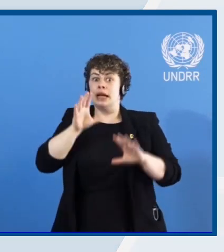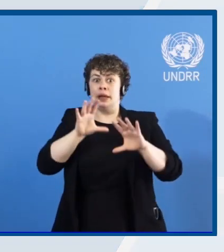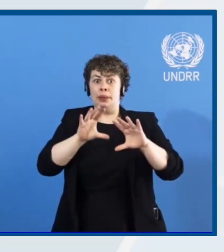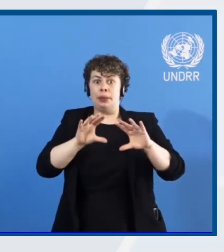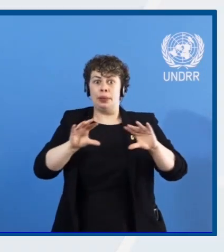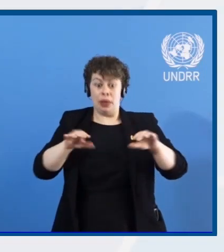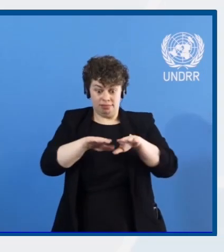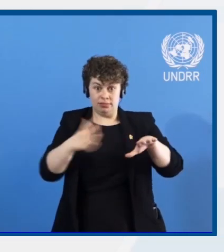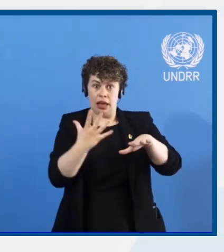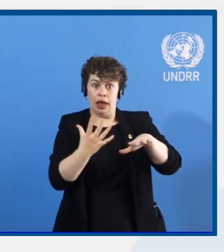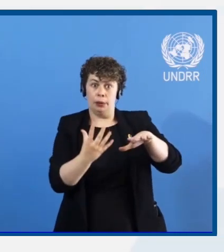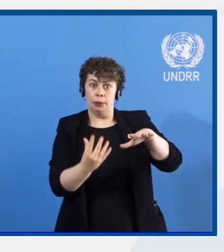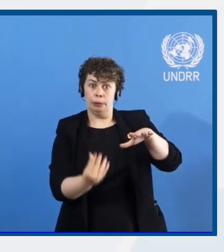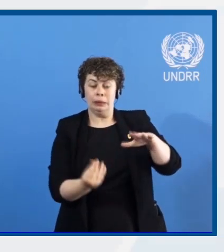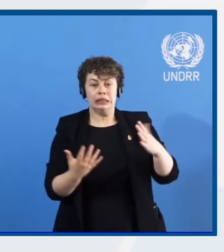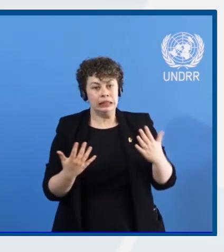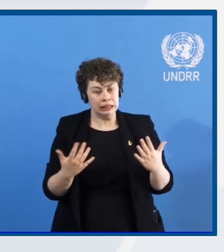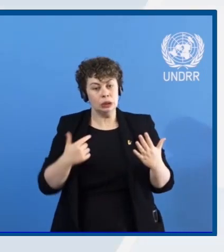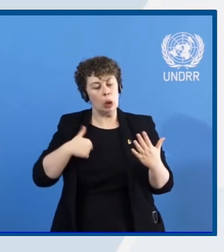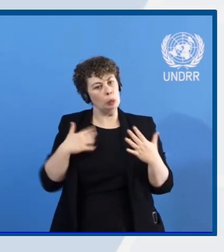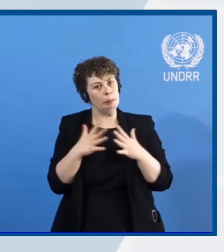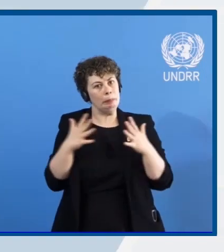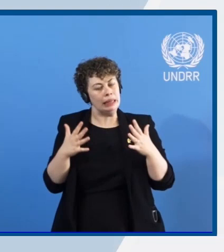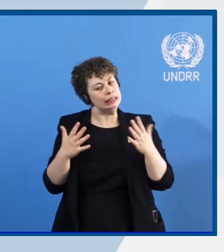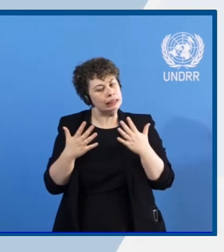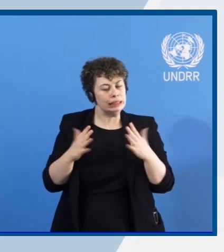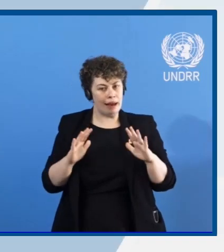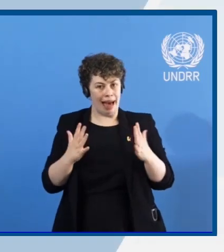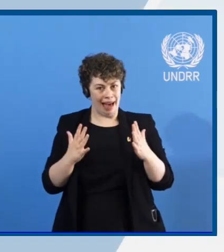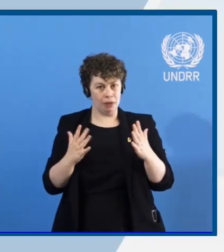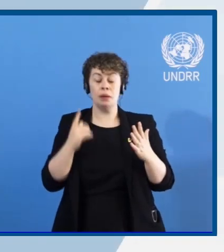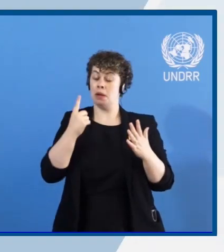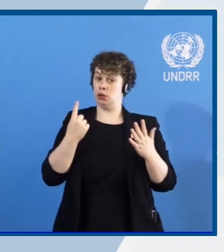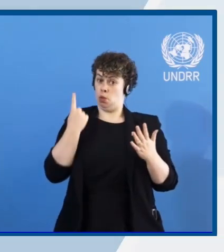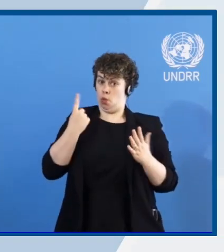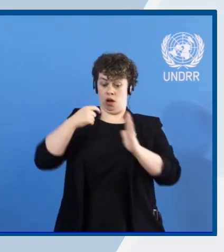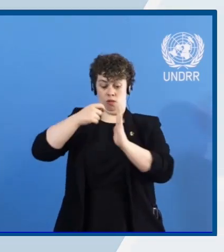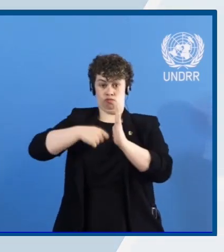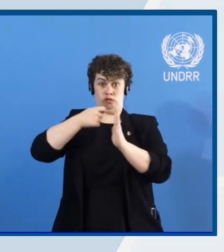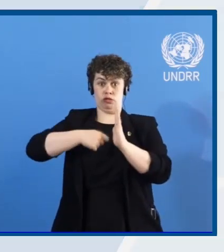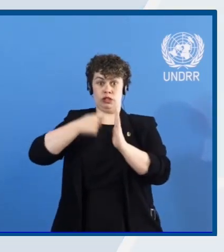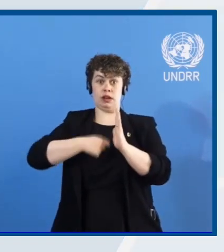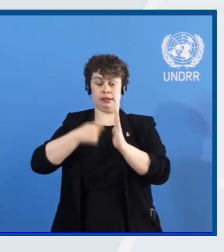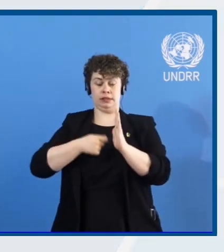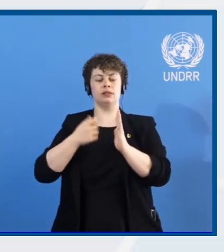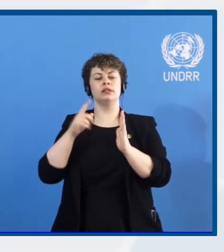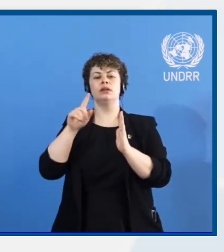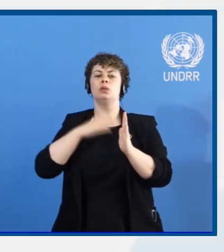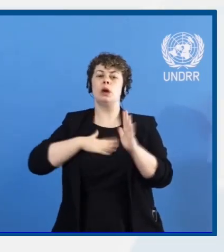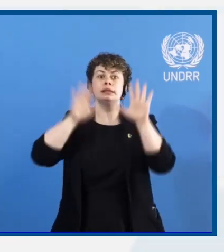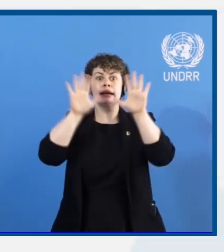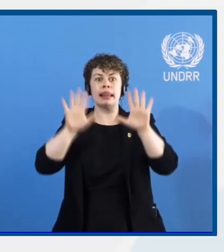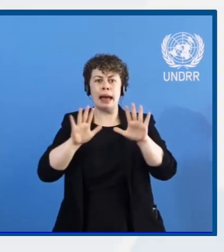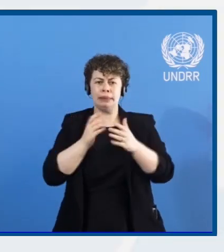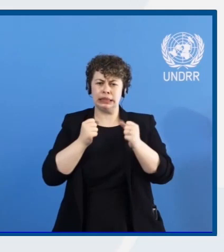what was done under the project I mentioned earlier, our strategic program for climate resilience, was that we had, there was